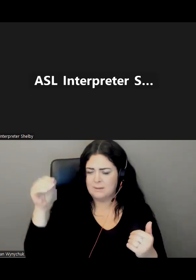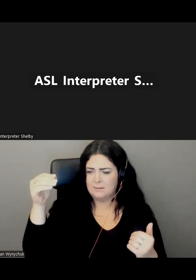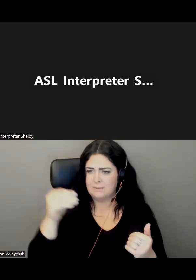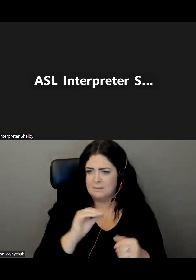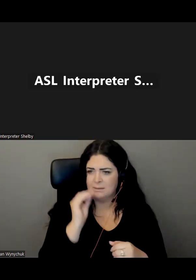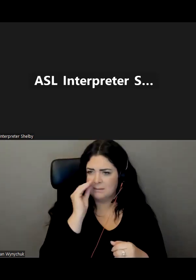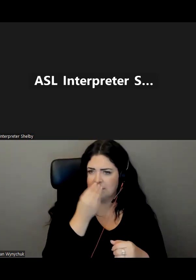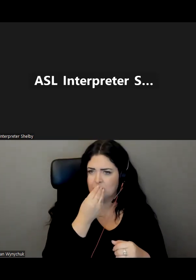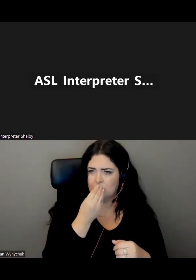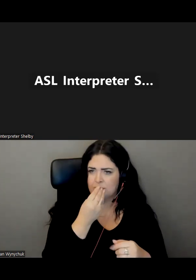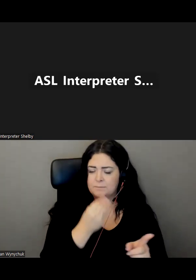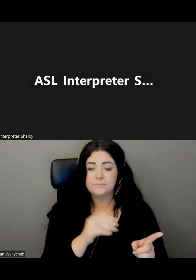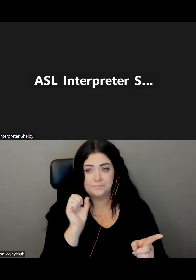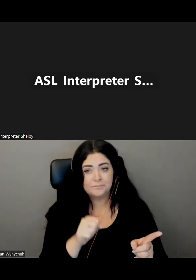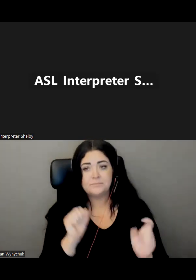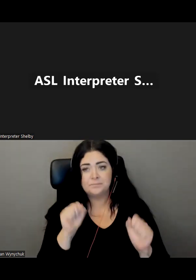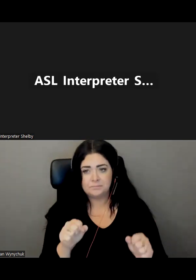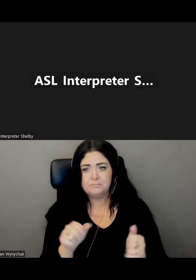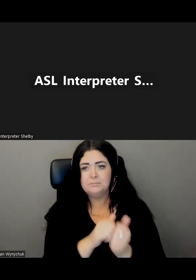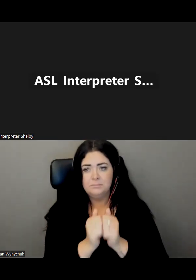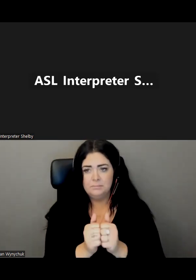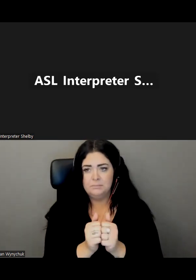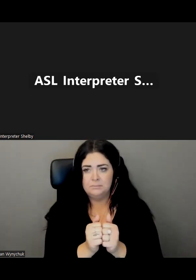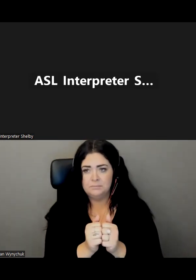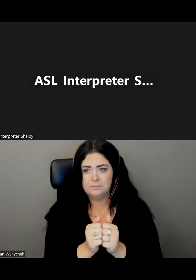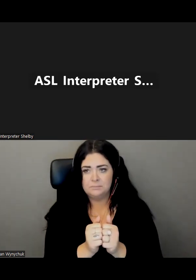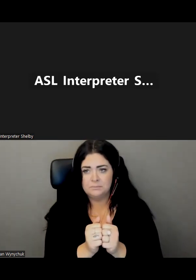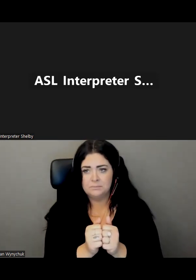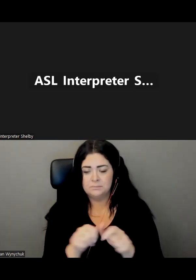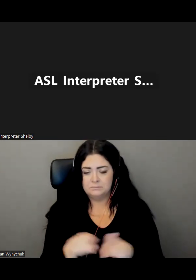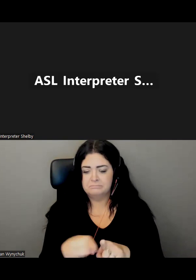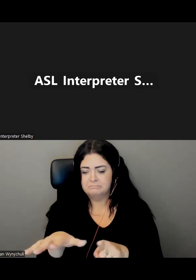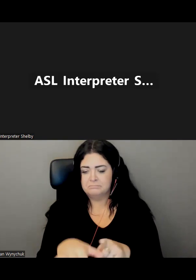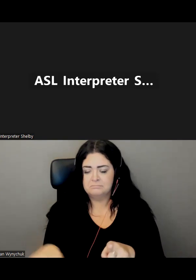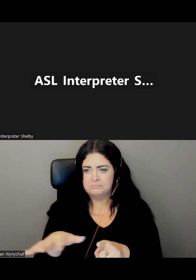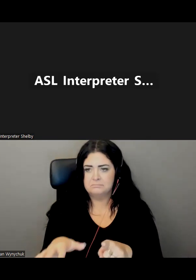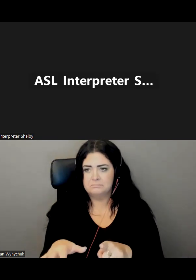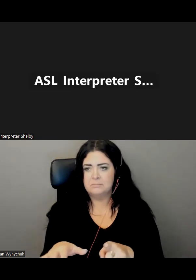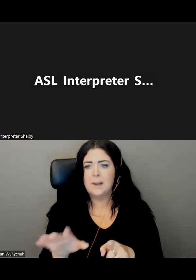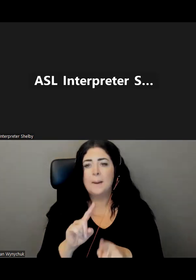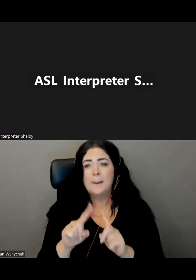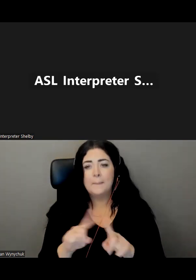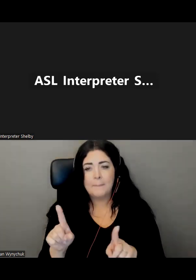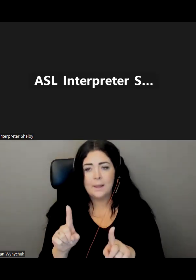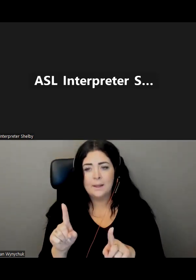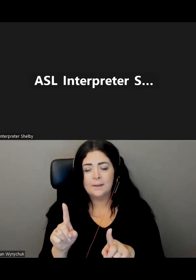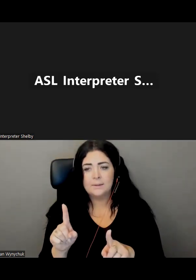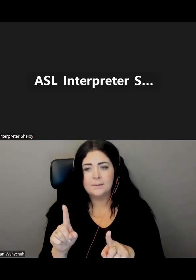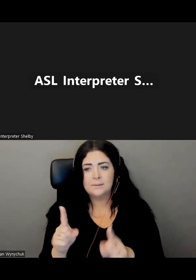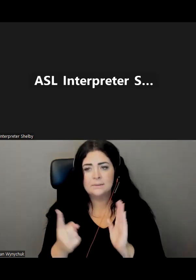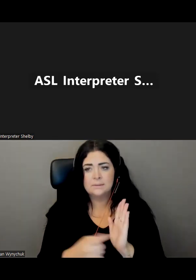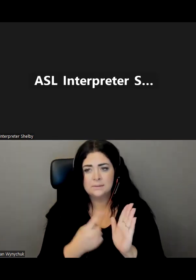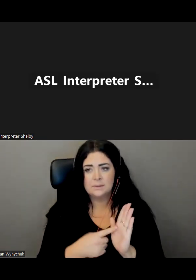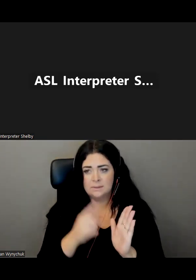that? Yeah, you certainly can put them in the same area. The only thing I would be aware of is